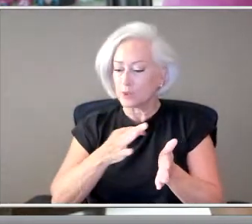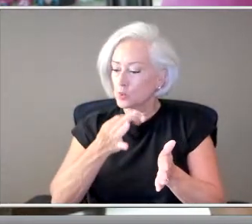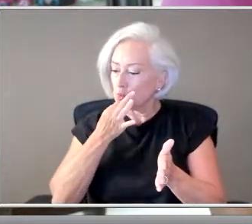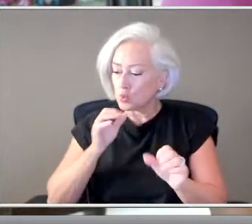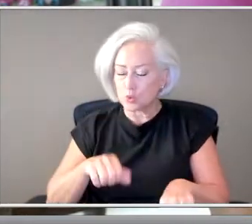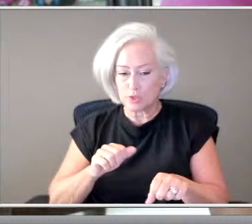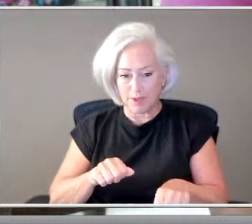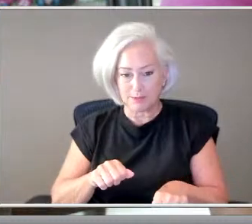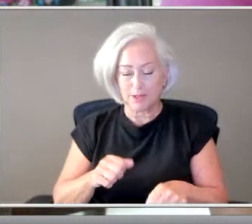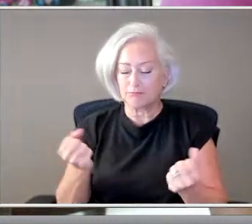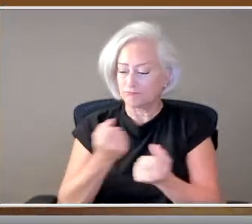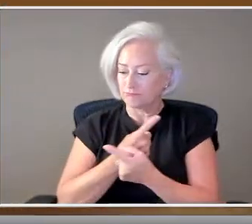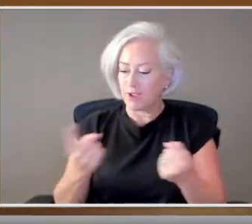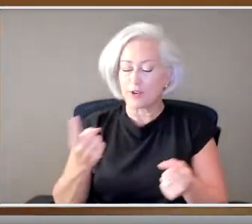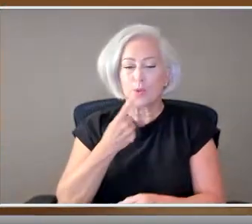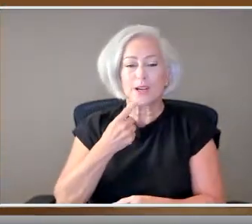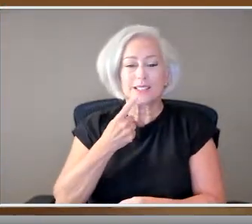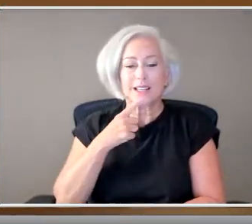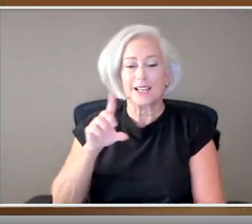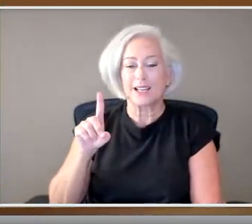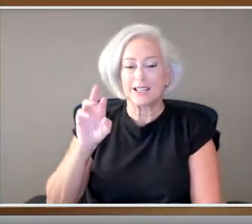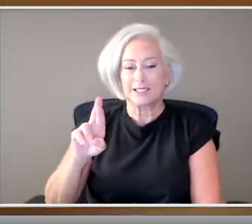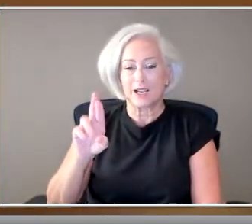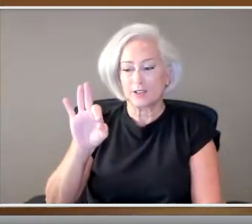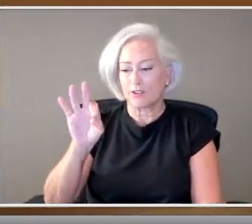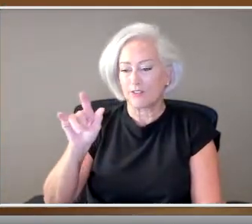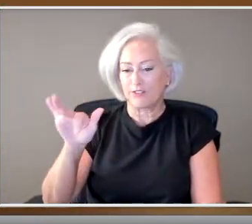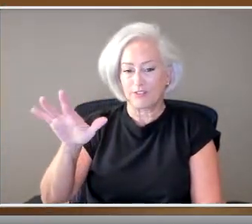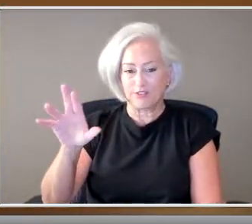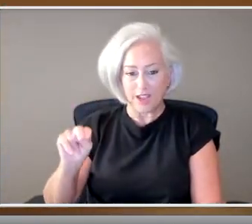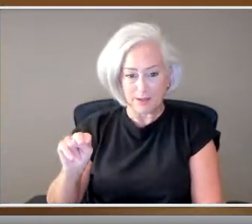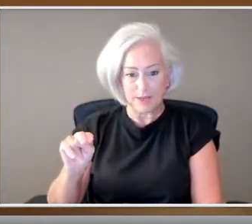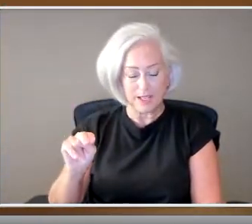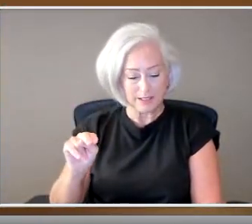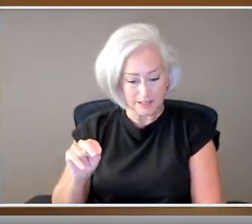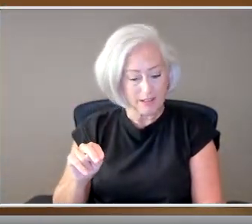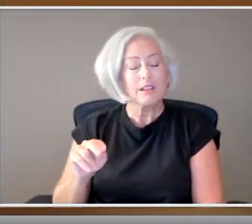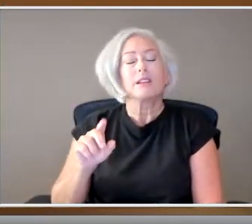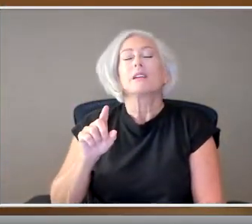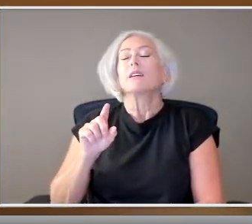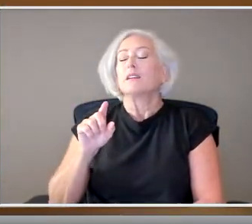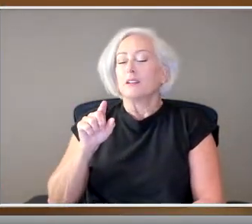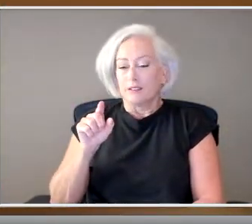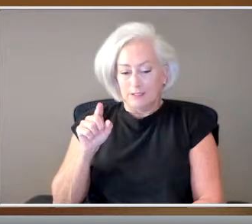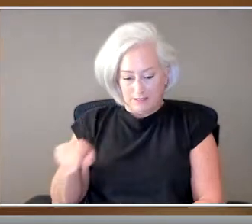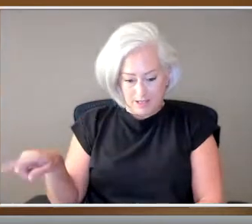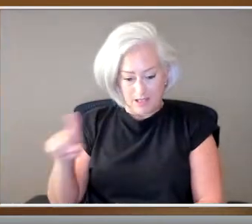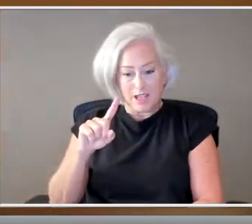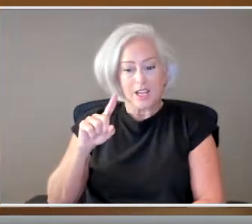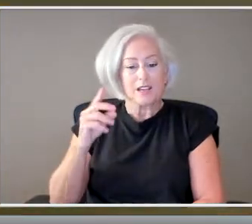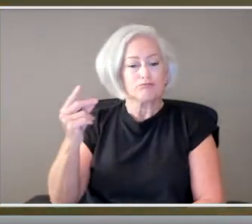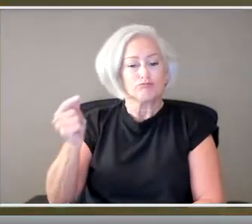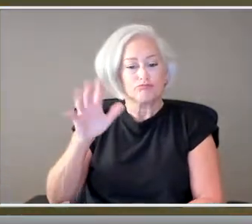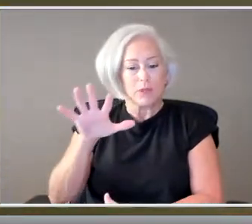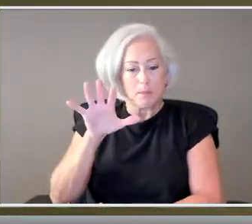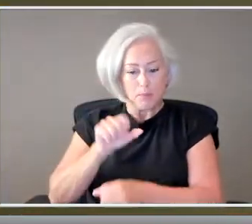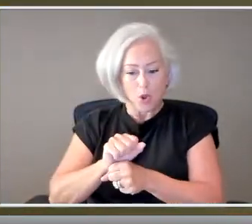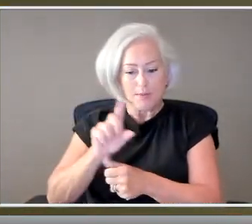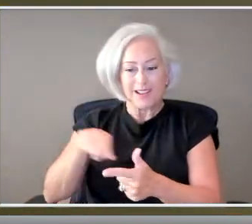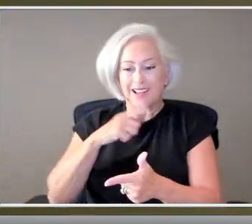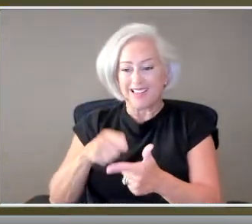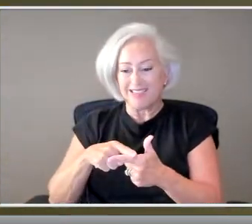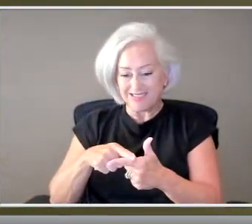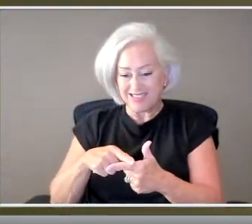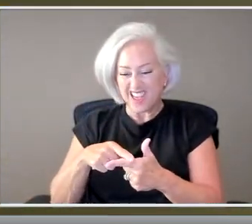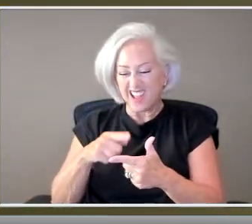away. And they were starting chemotherapy that following Thursday. So it wasn't even a week. Angela had stage